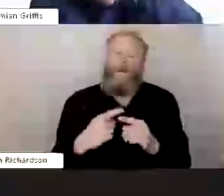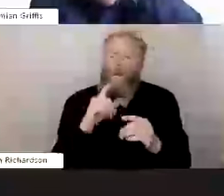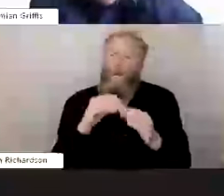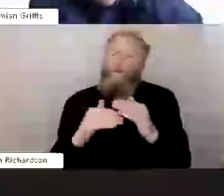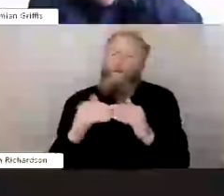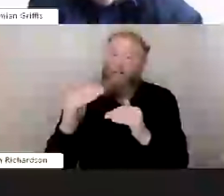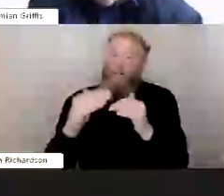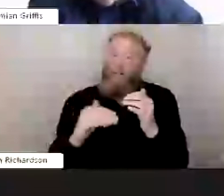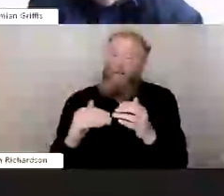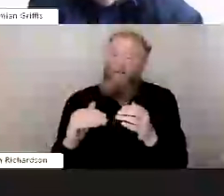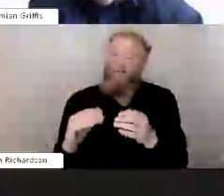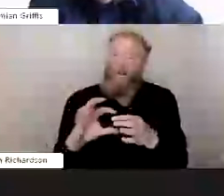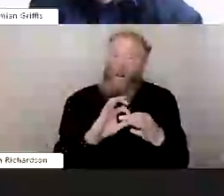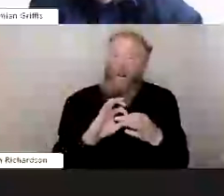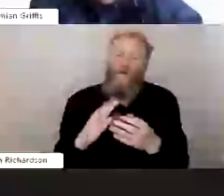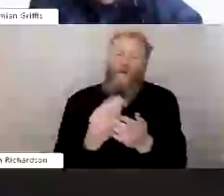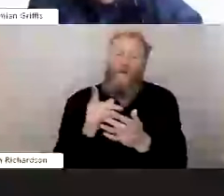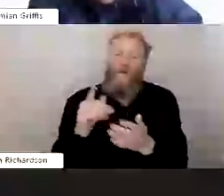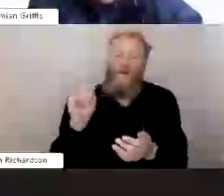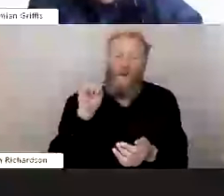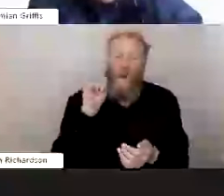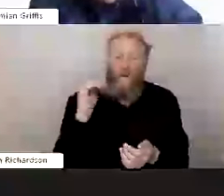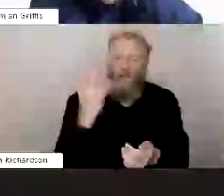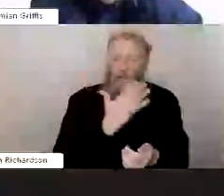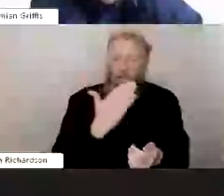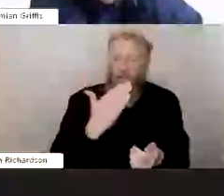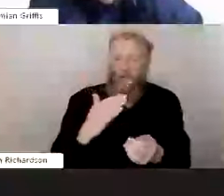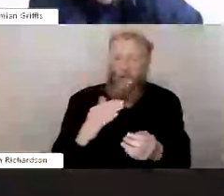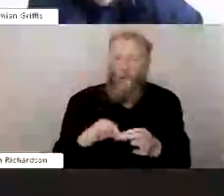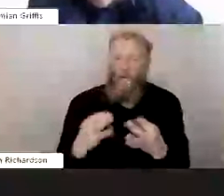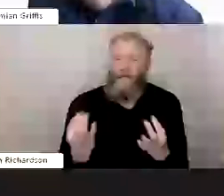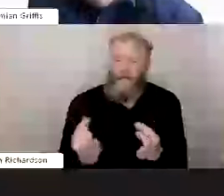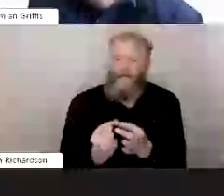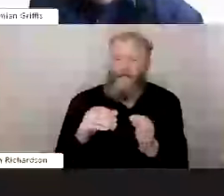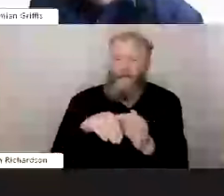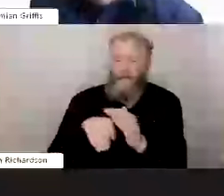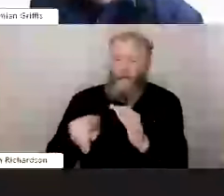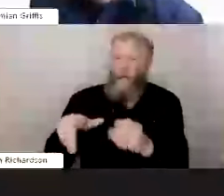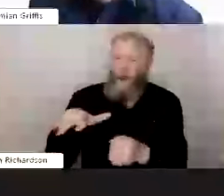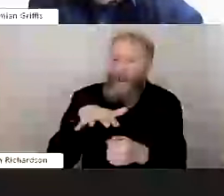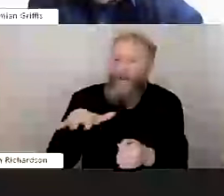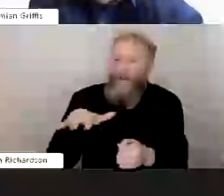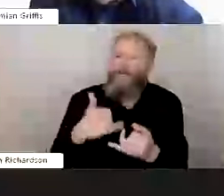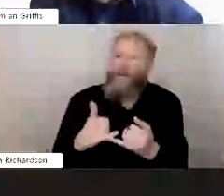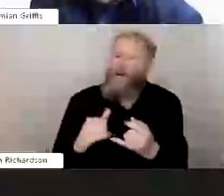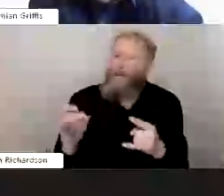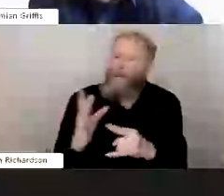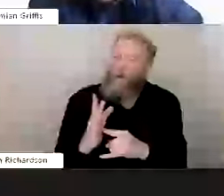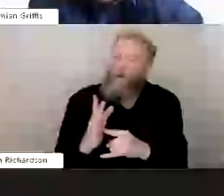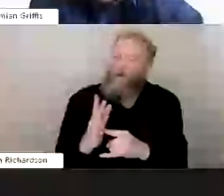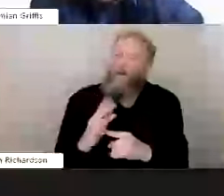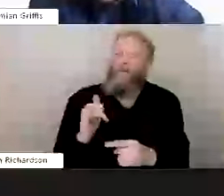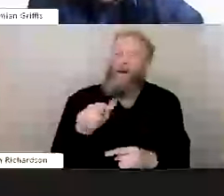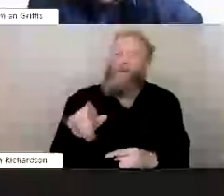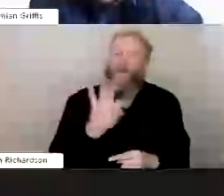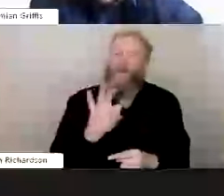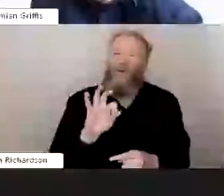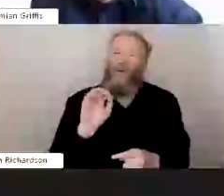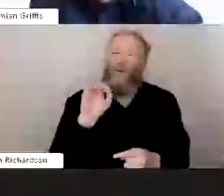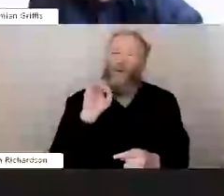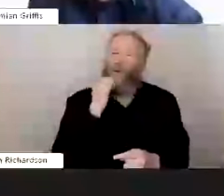Aboriginal organisations in your area is also really important. You might not always get a warm reception. That's the other